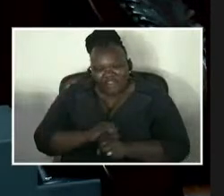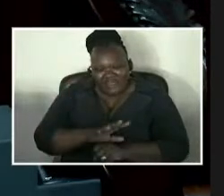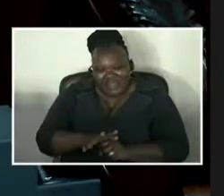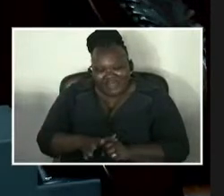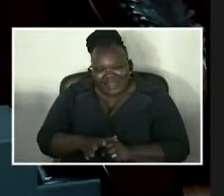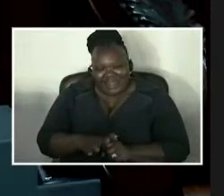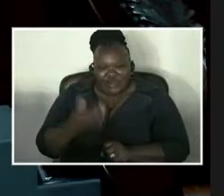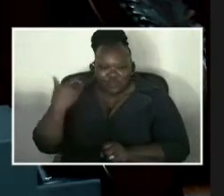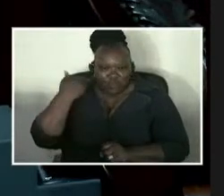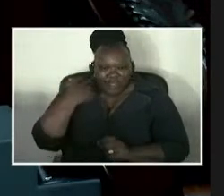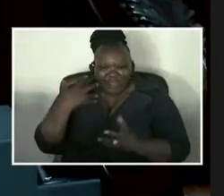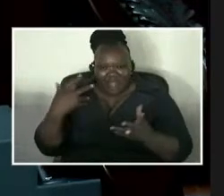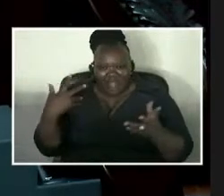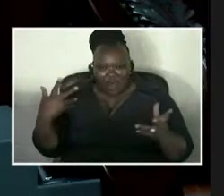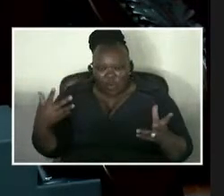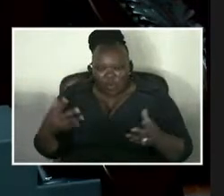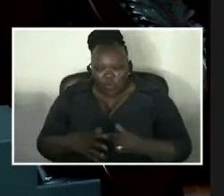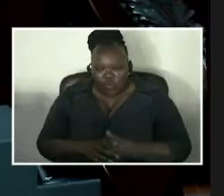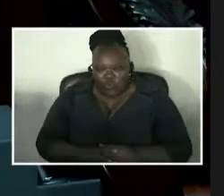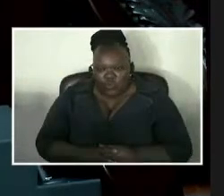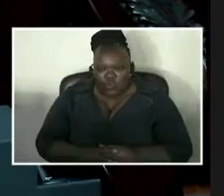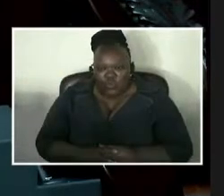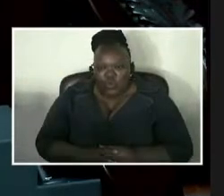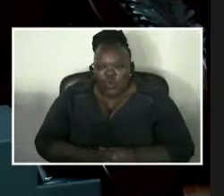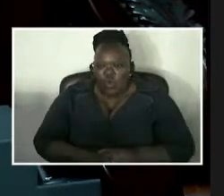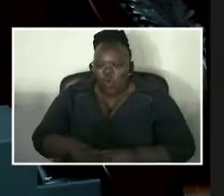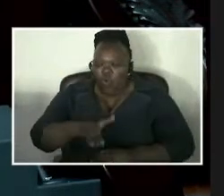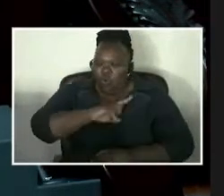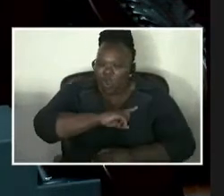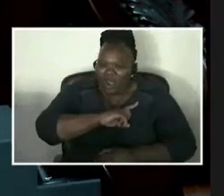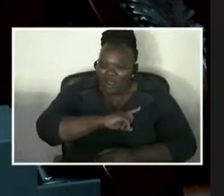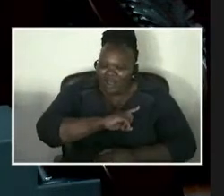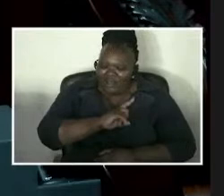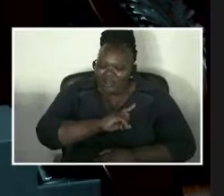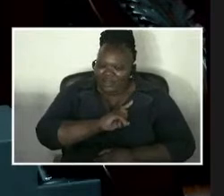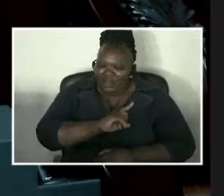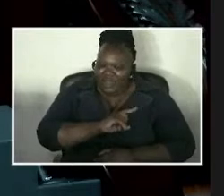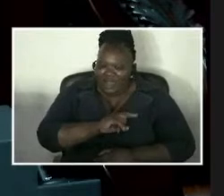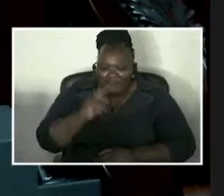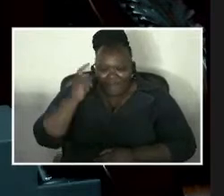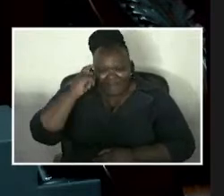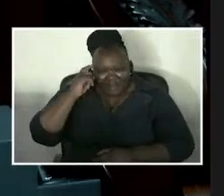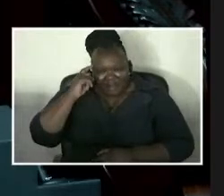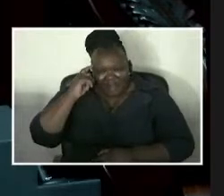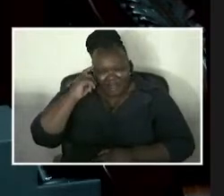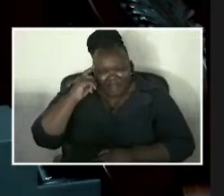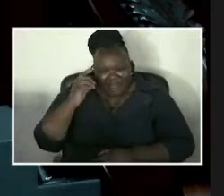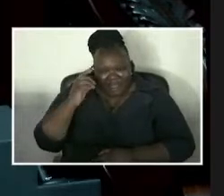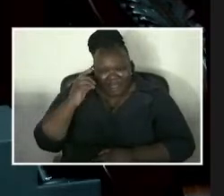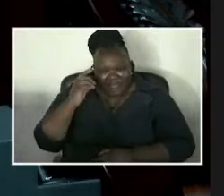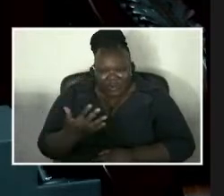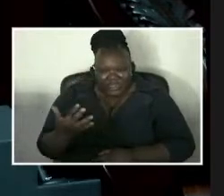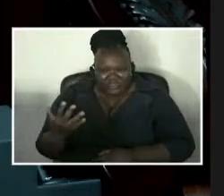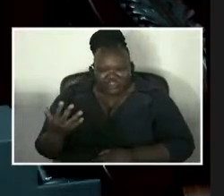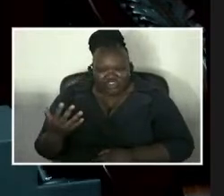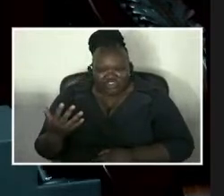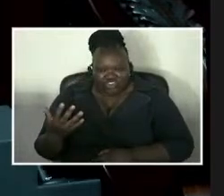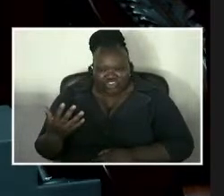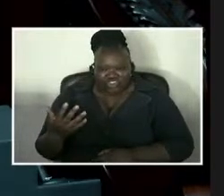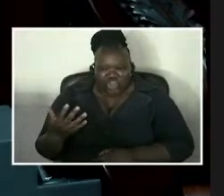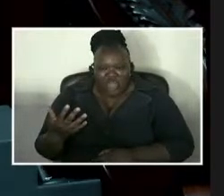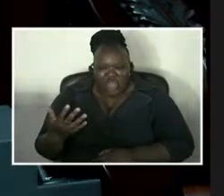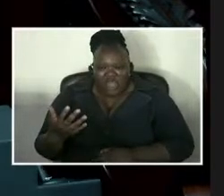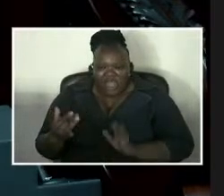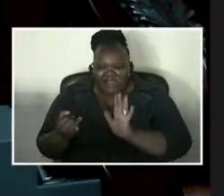the problem however and arises why was this overestimation calculations only identified so